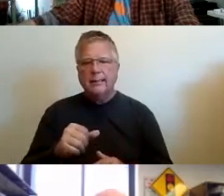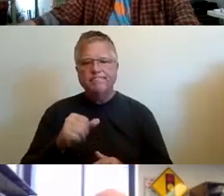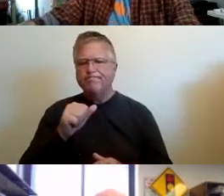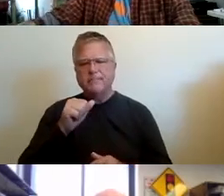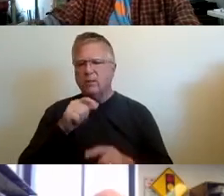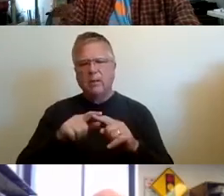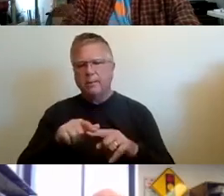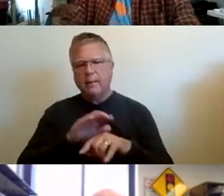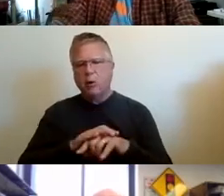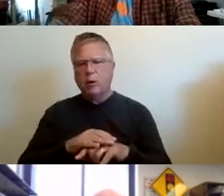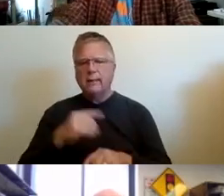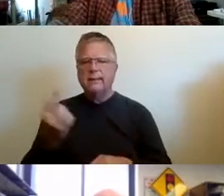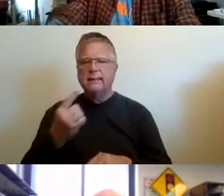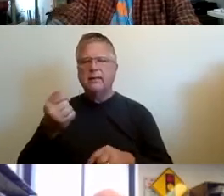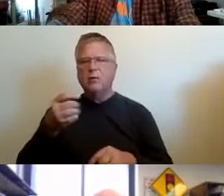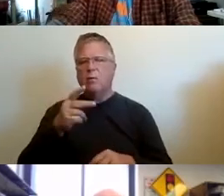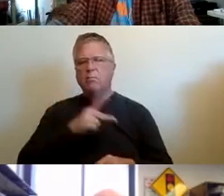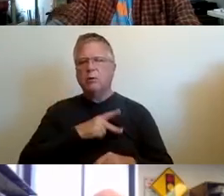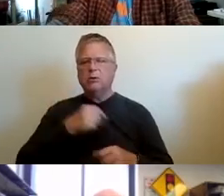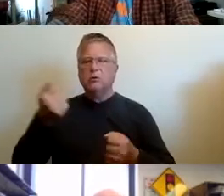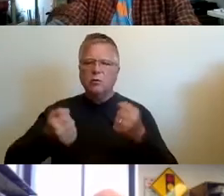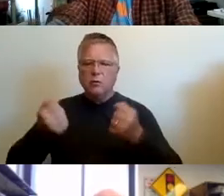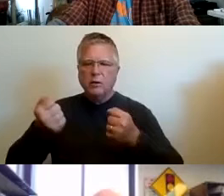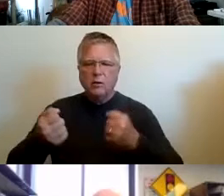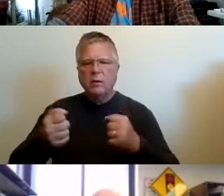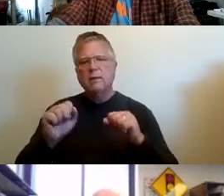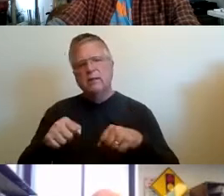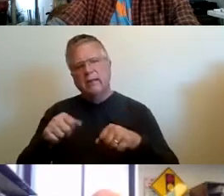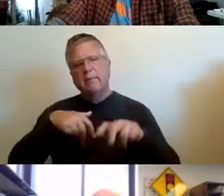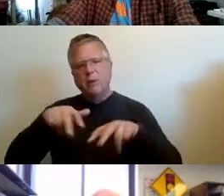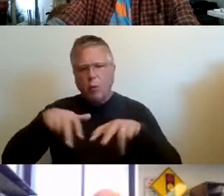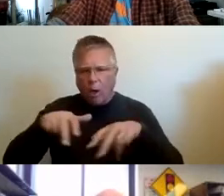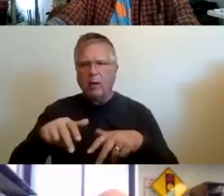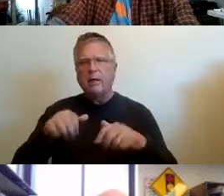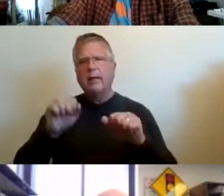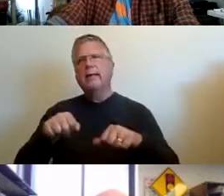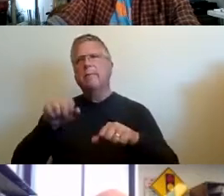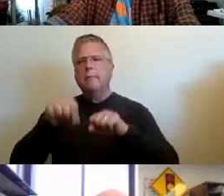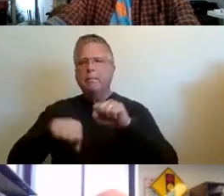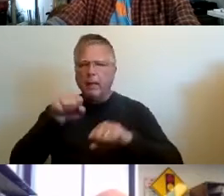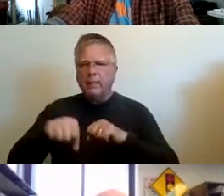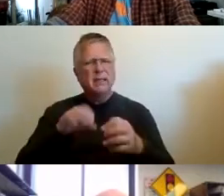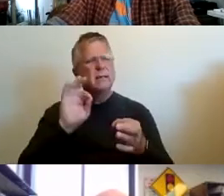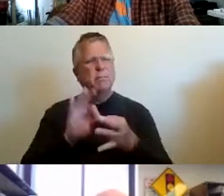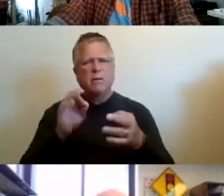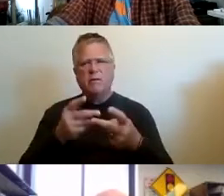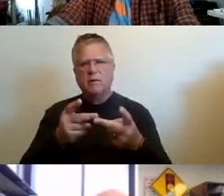travel. That means it can be public transit, it can be walking, it can be biking. So it's a very perfect spot for us to